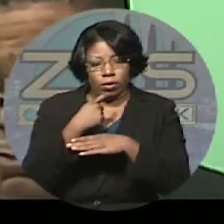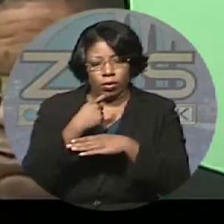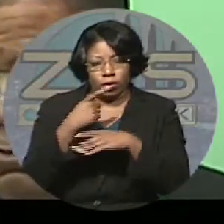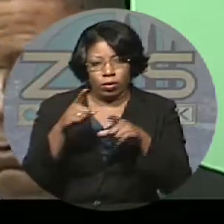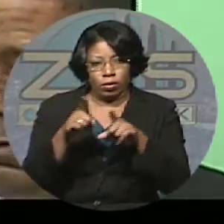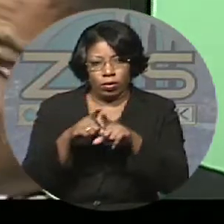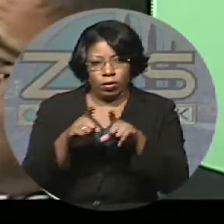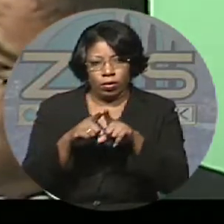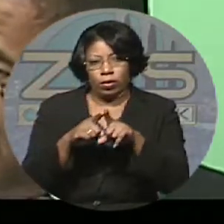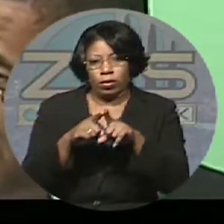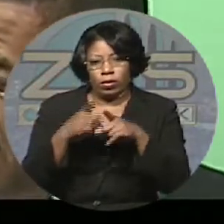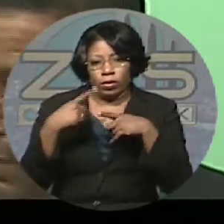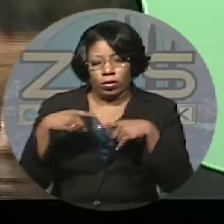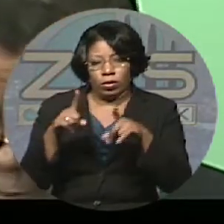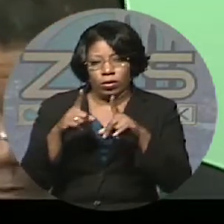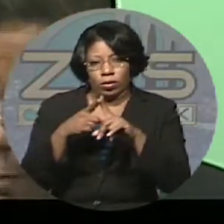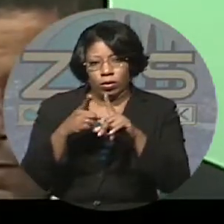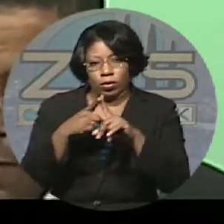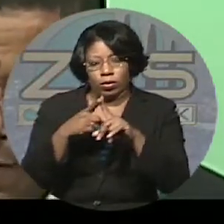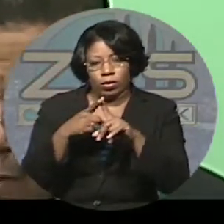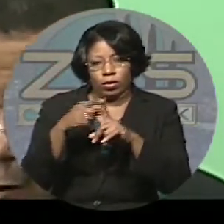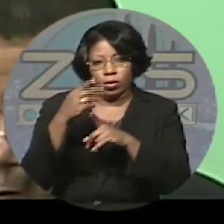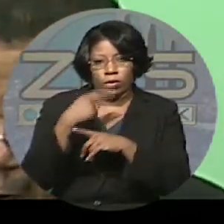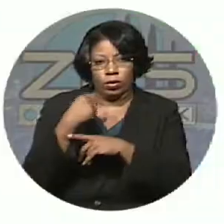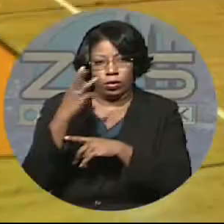attend one of the Sweet 16 games.